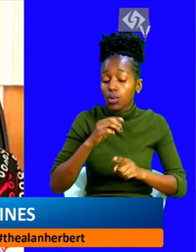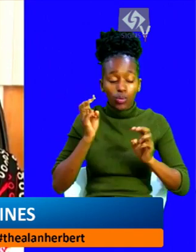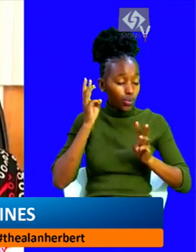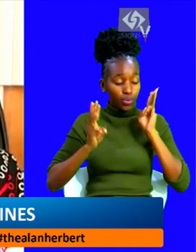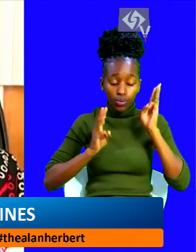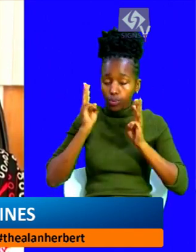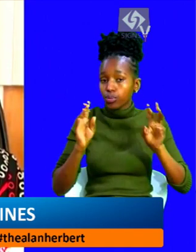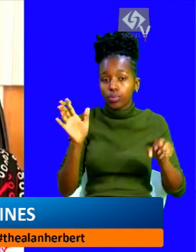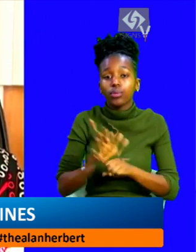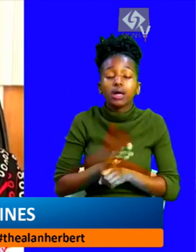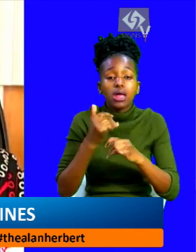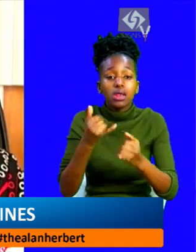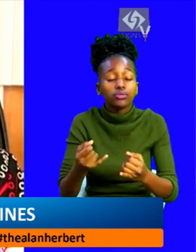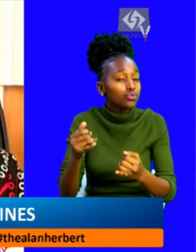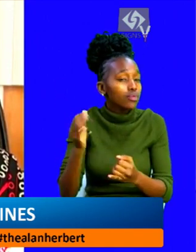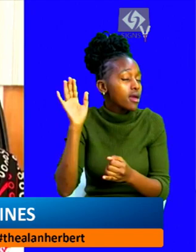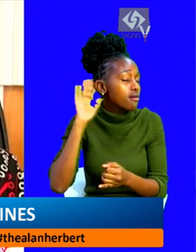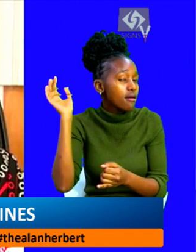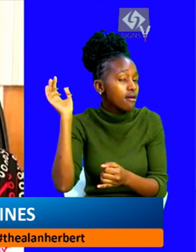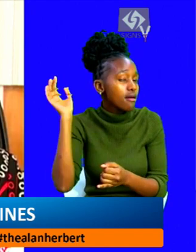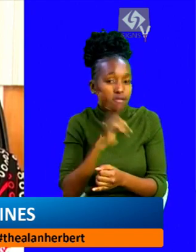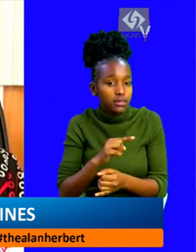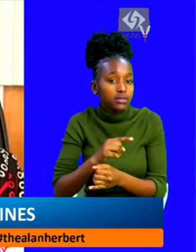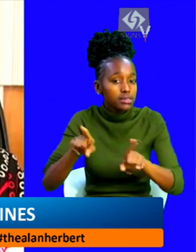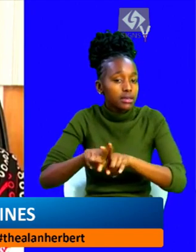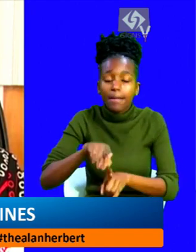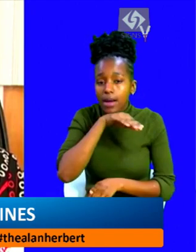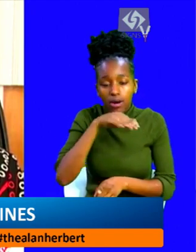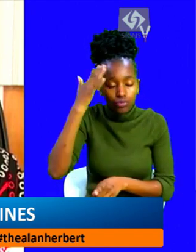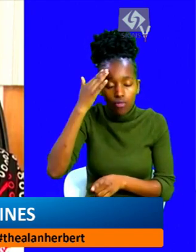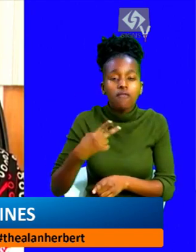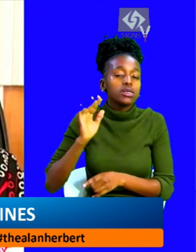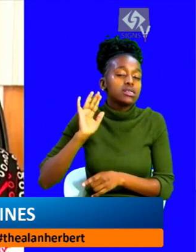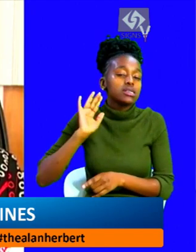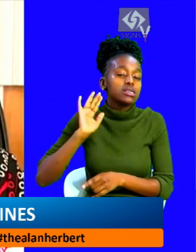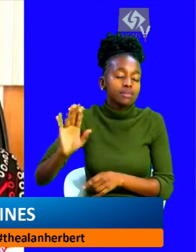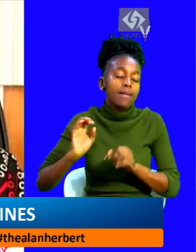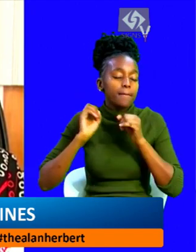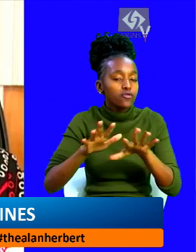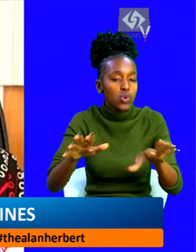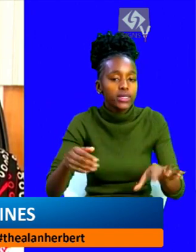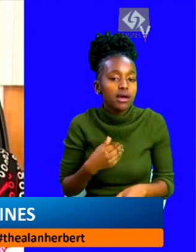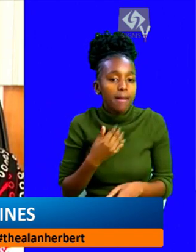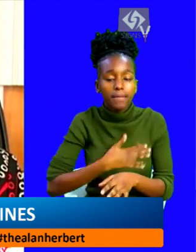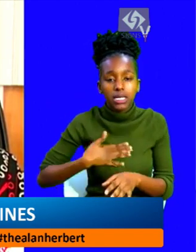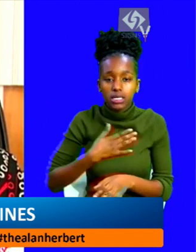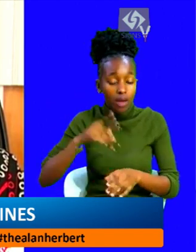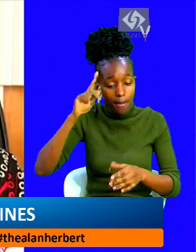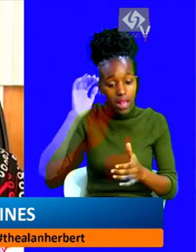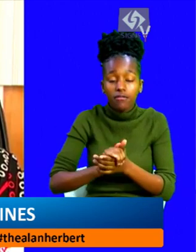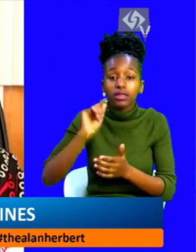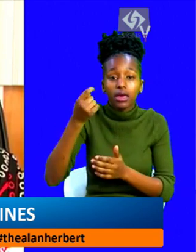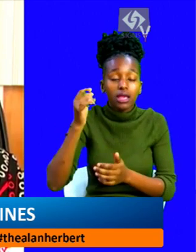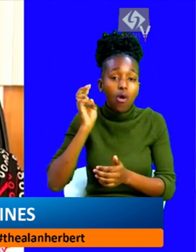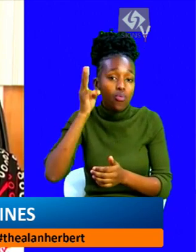cool down the rising political temperatures in the country. Now, the clergy said they have initiated dialogue between the opposing